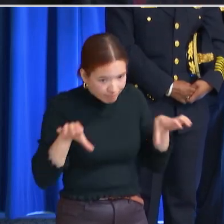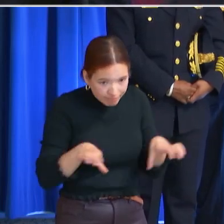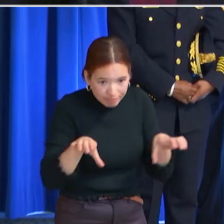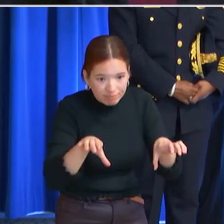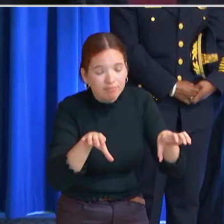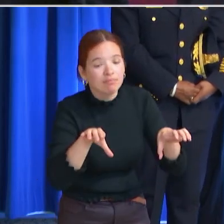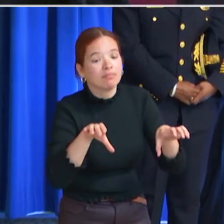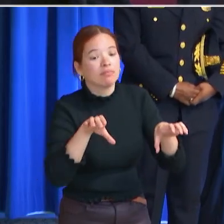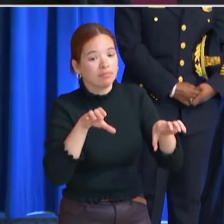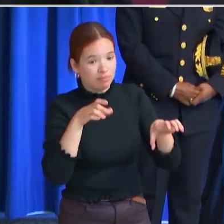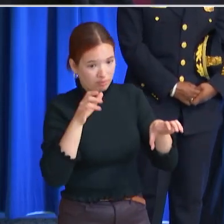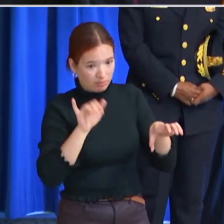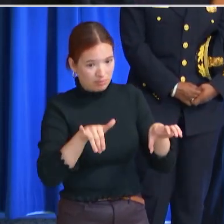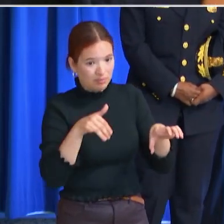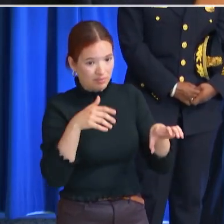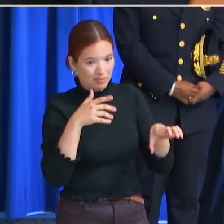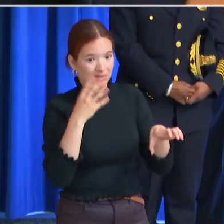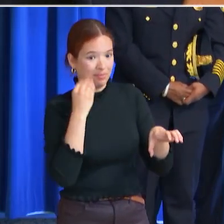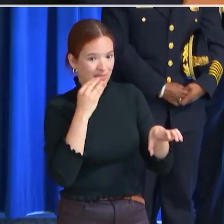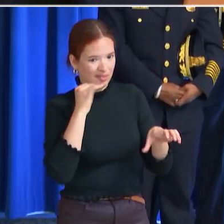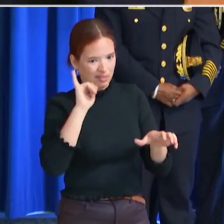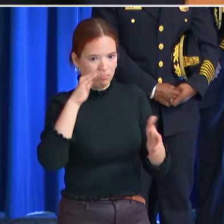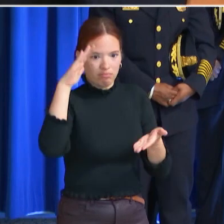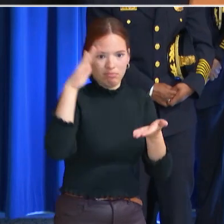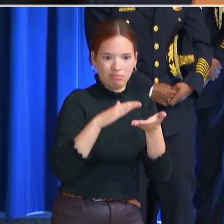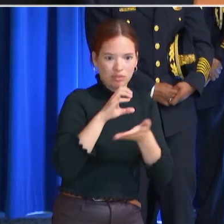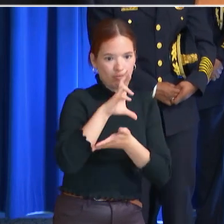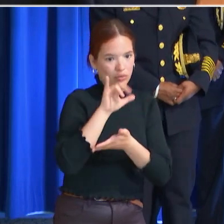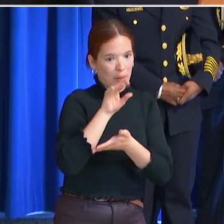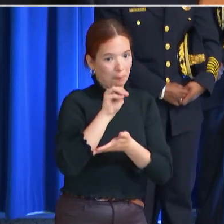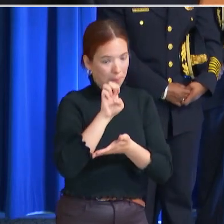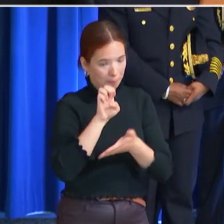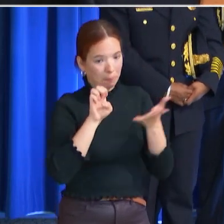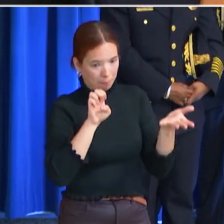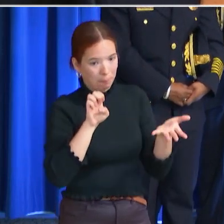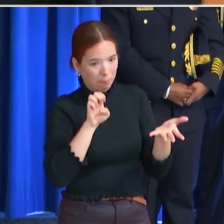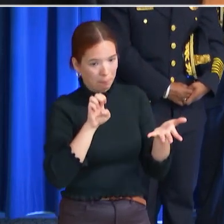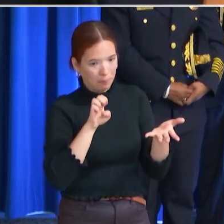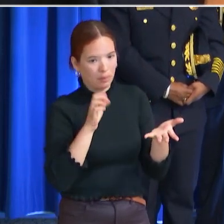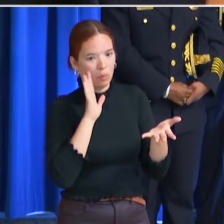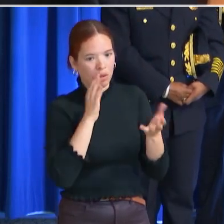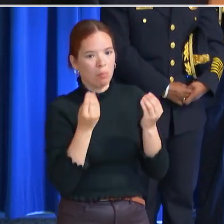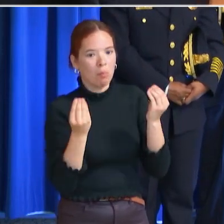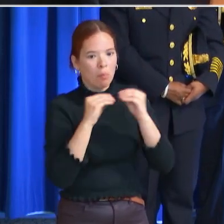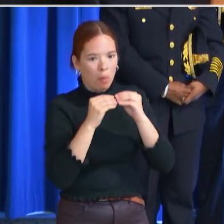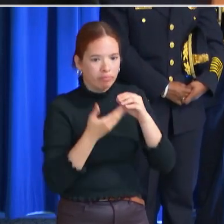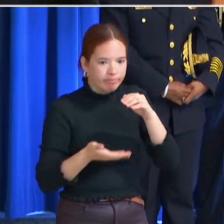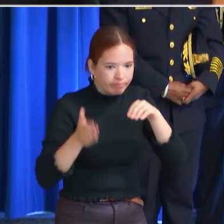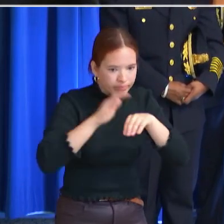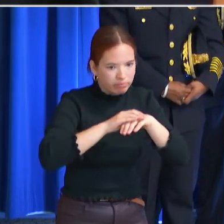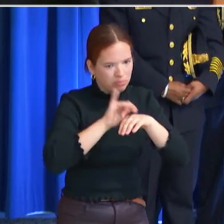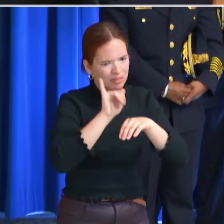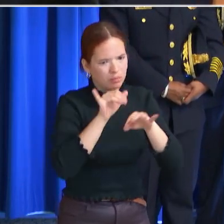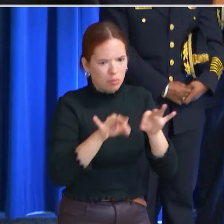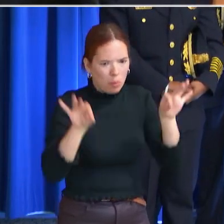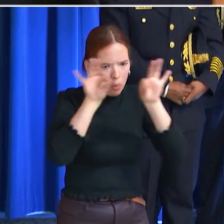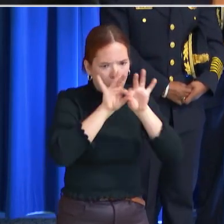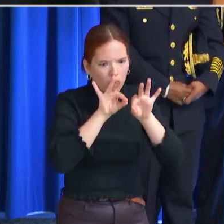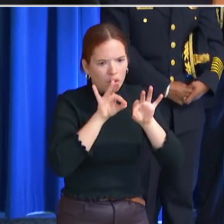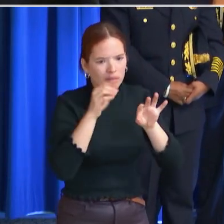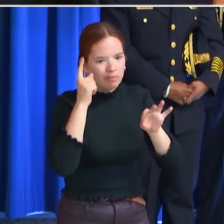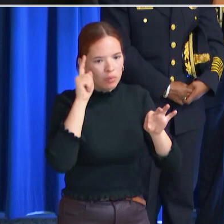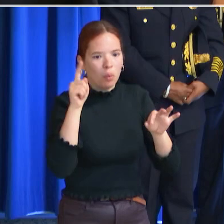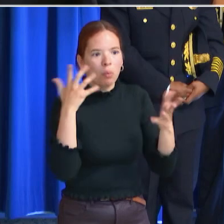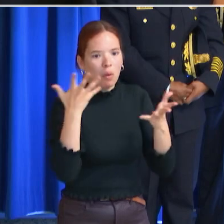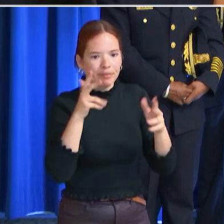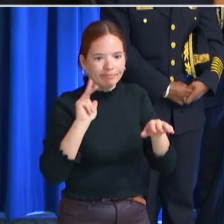where we experienced decreases in crime to adding to that next layer where we did our community focused patrol, which was very community engagement